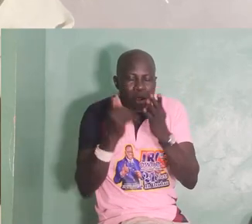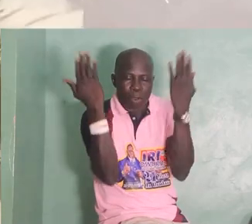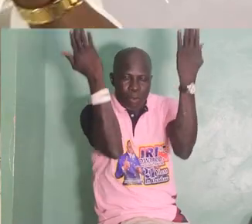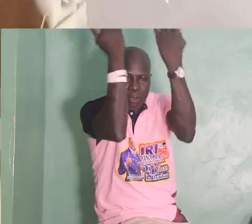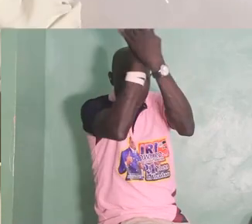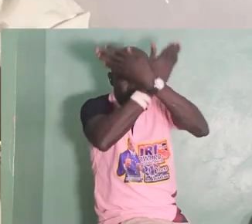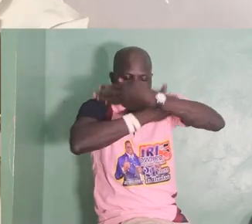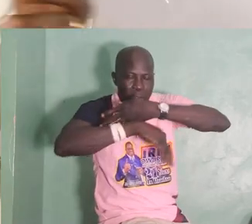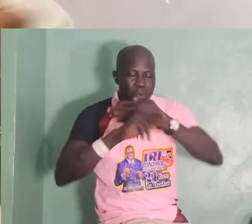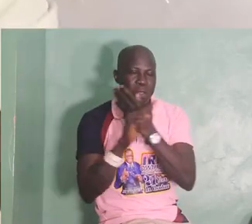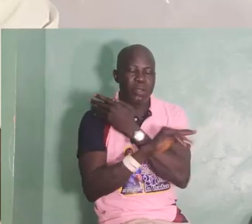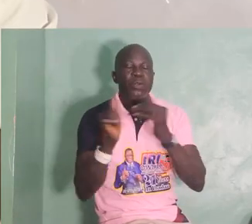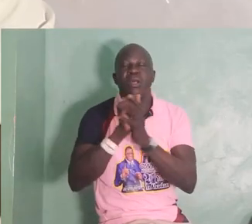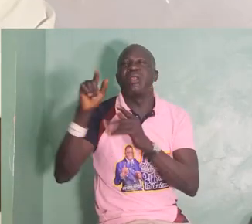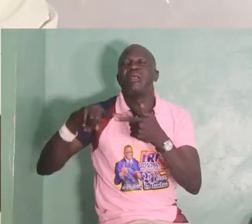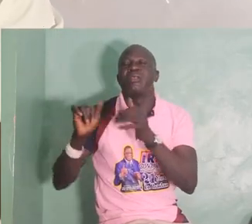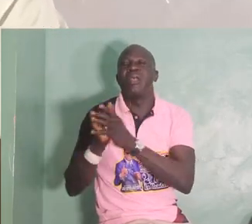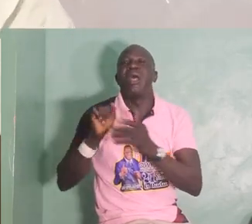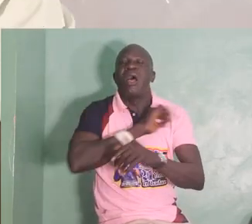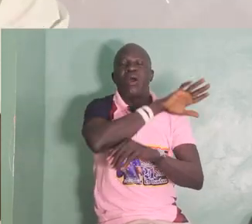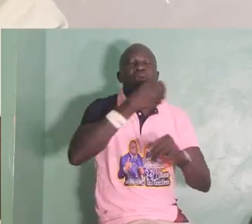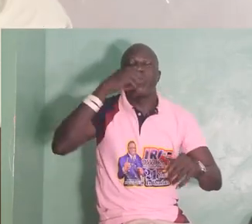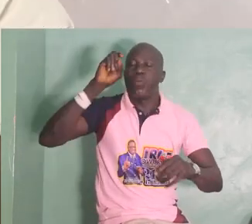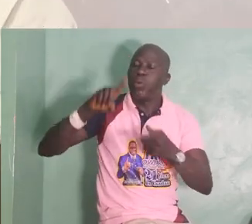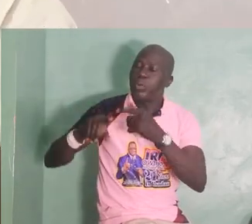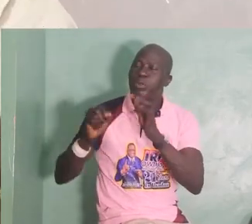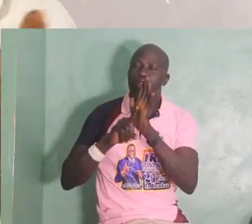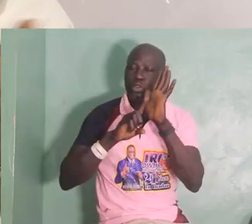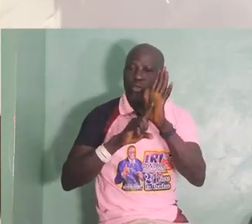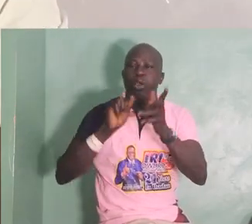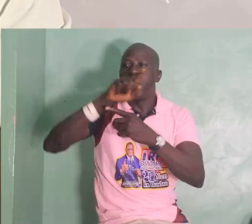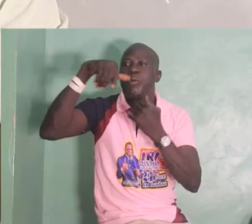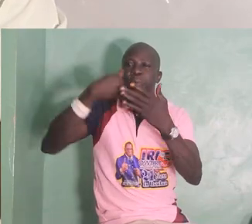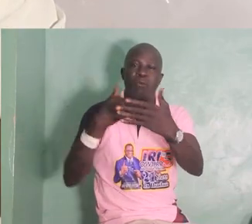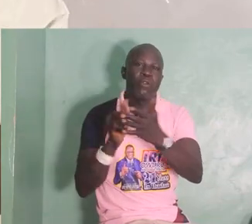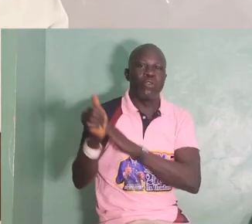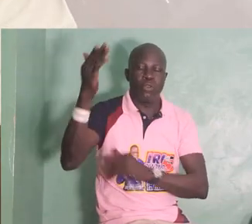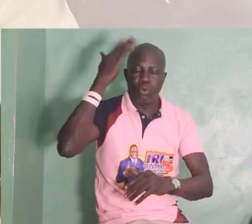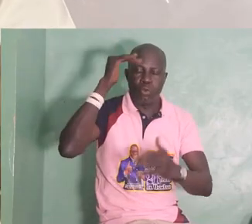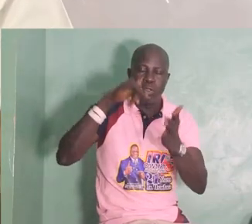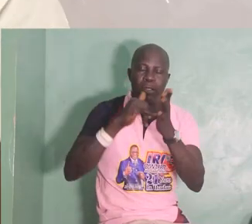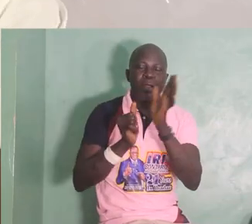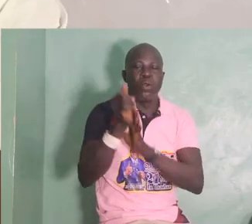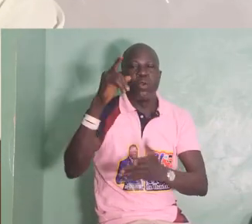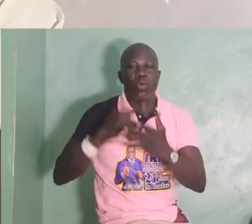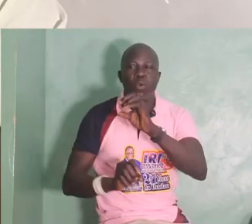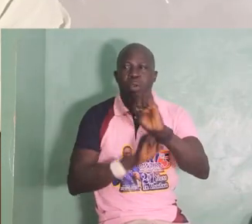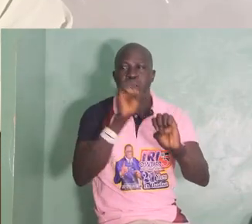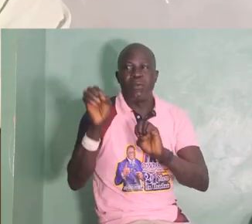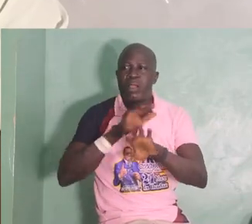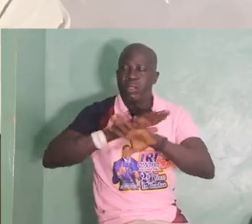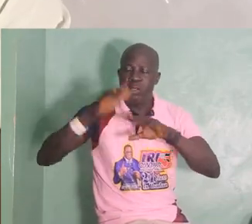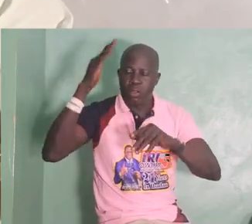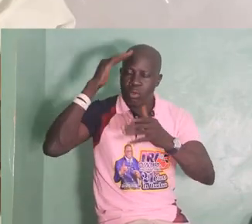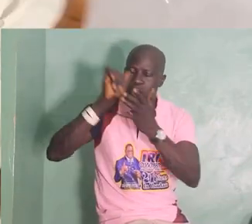ministers of God. I know have fun laye yin. Amen. Mercy will speak for you. Owa gbara di yin mu. Amen. The Lord of God will appoint you. Wa papa dide. Amen.